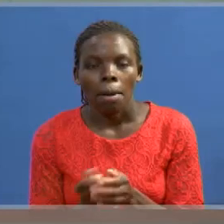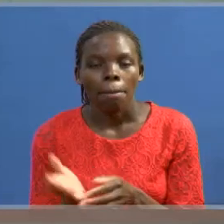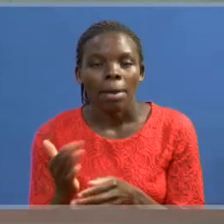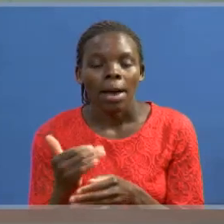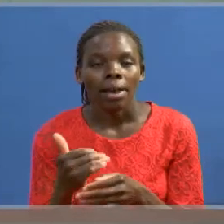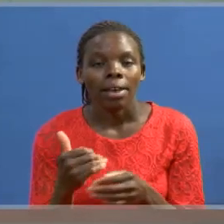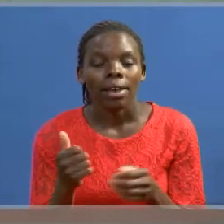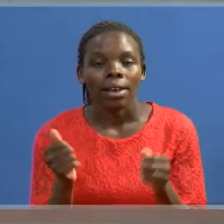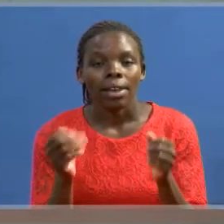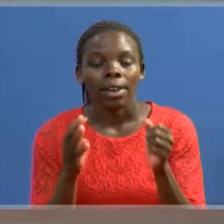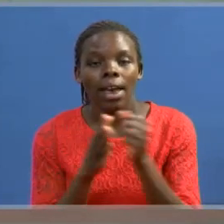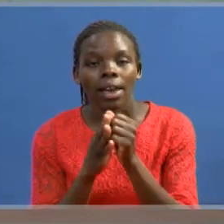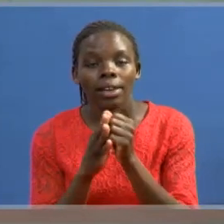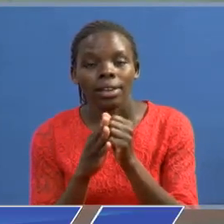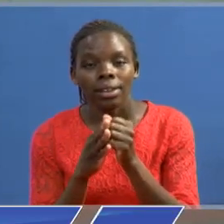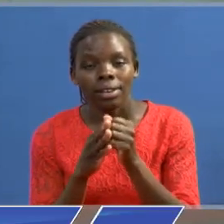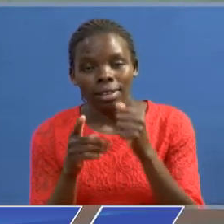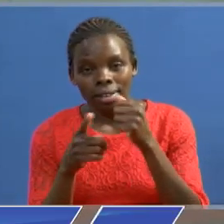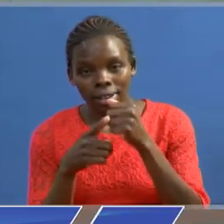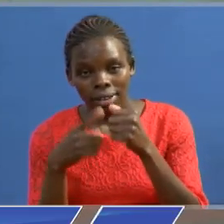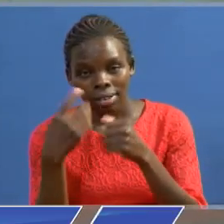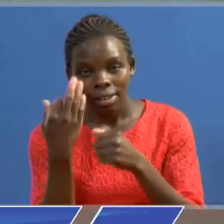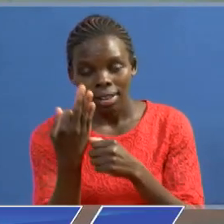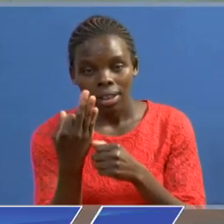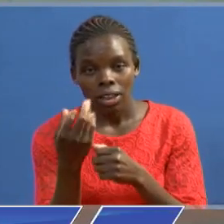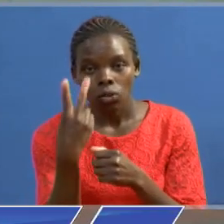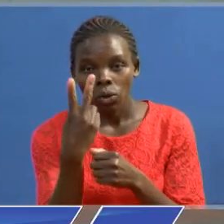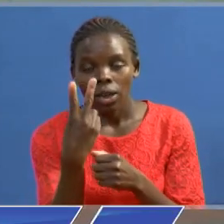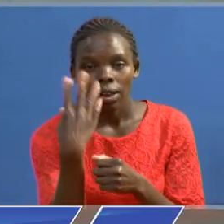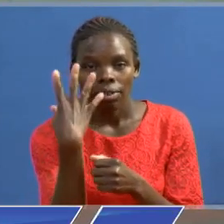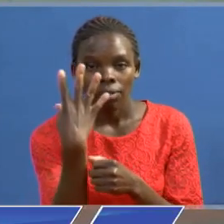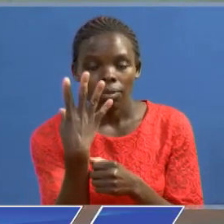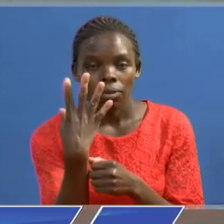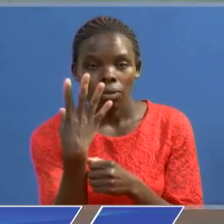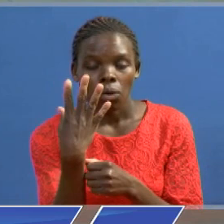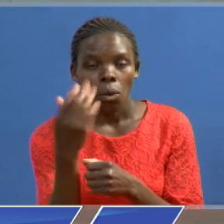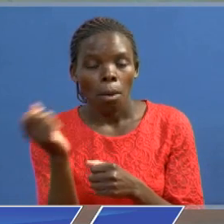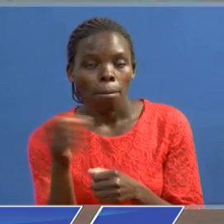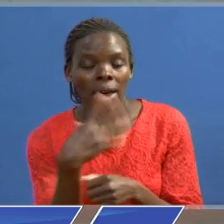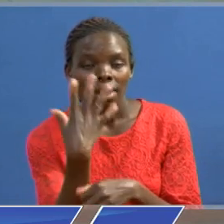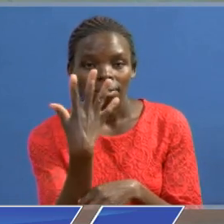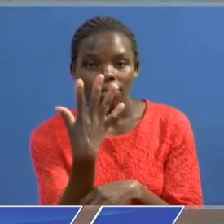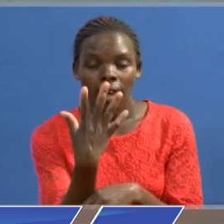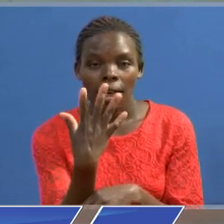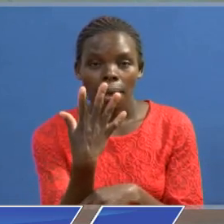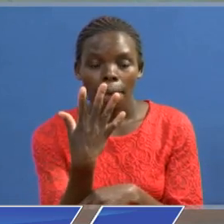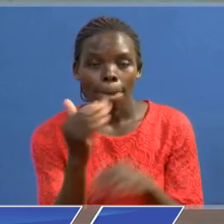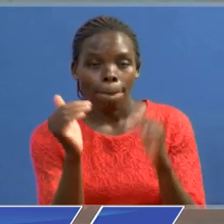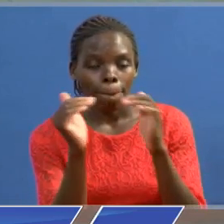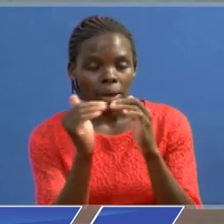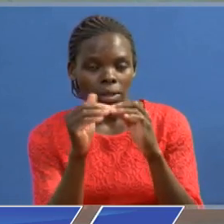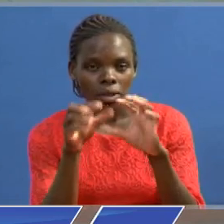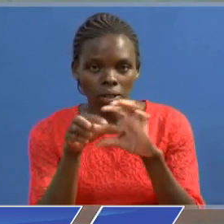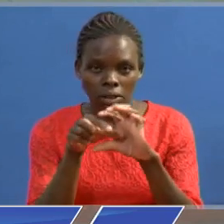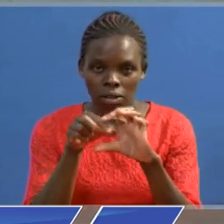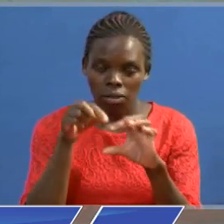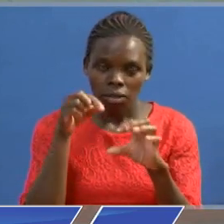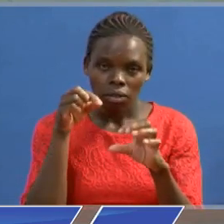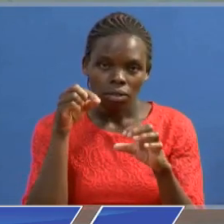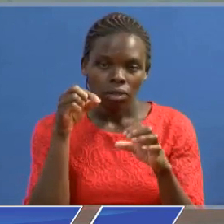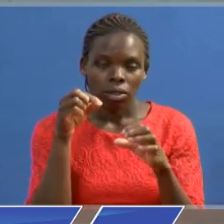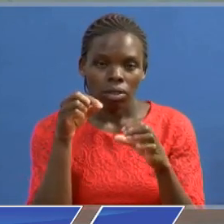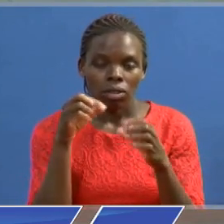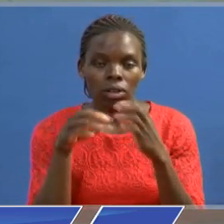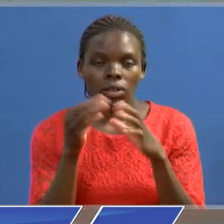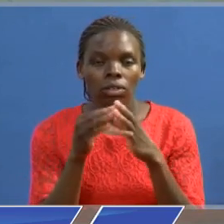in 1963, on the 25th of May, African leaders convened a summit meeting to found the Organization